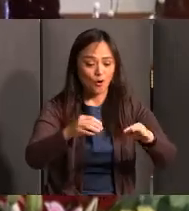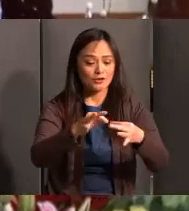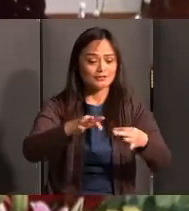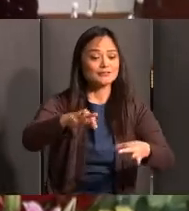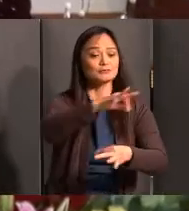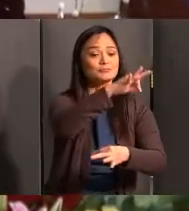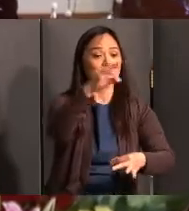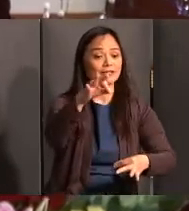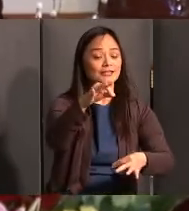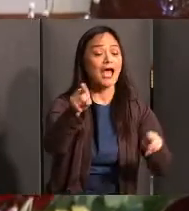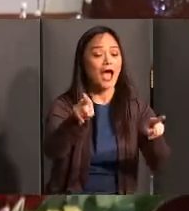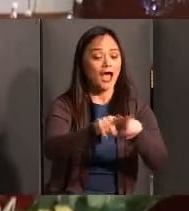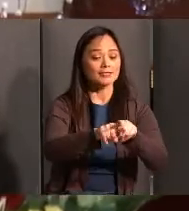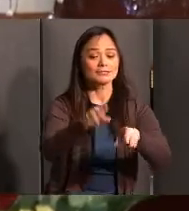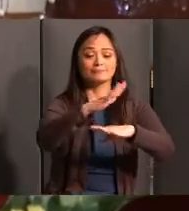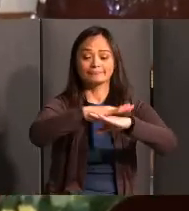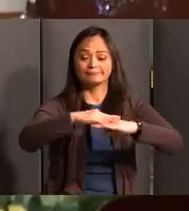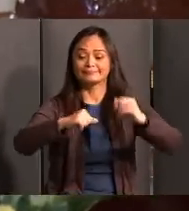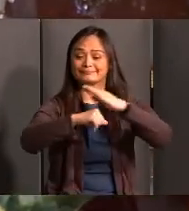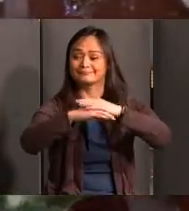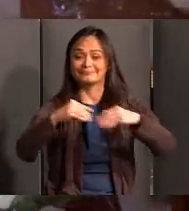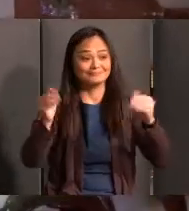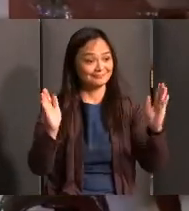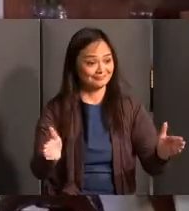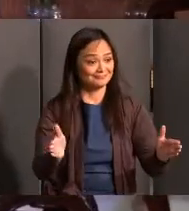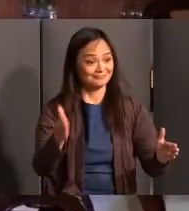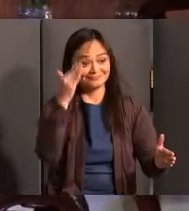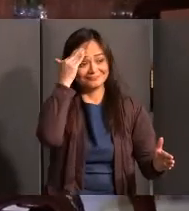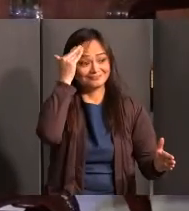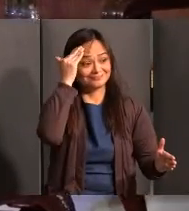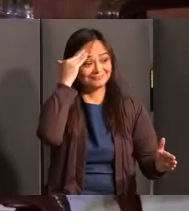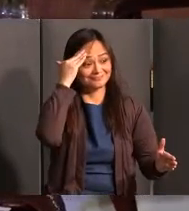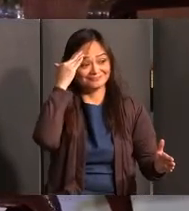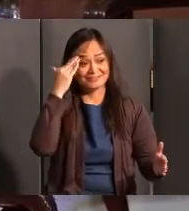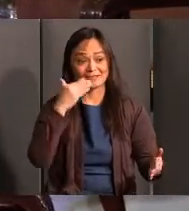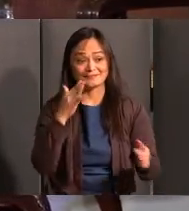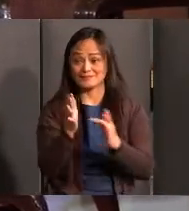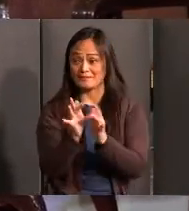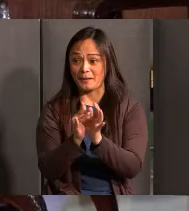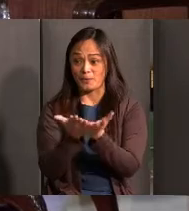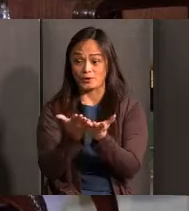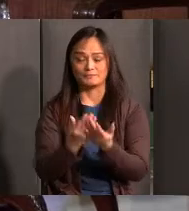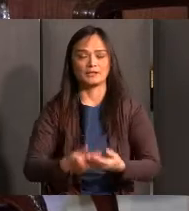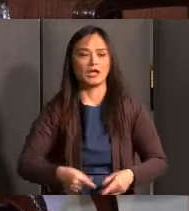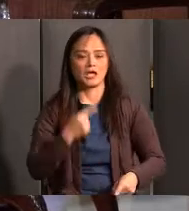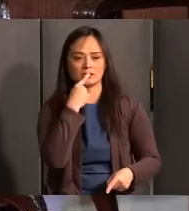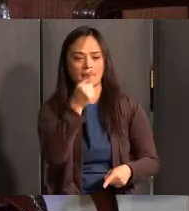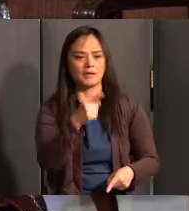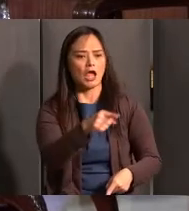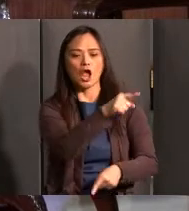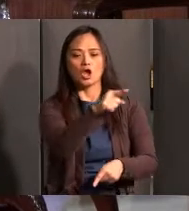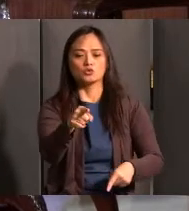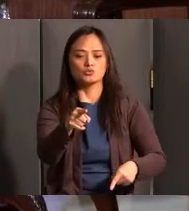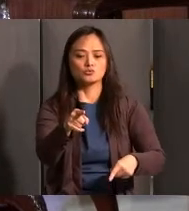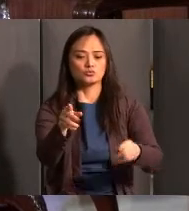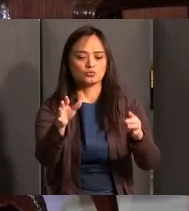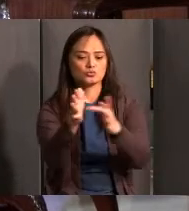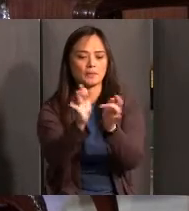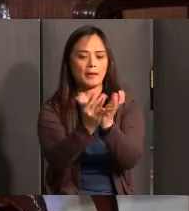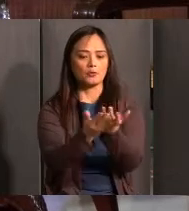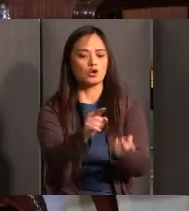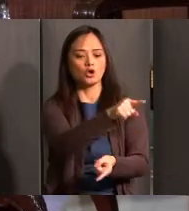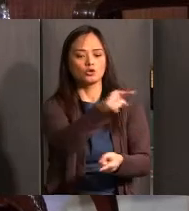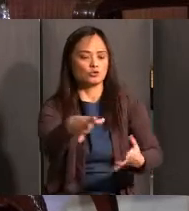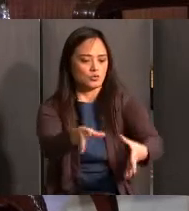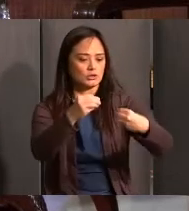Spirit, of course, is power. Ang sabi ng Panginoon, but ye shall receive power after that the Holy Ghost is